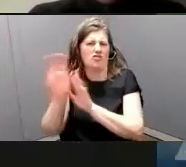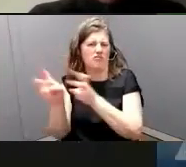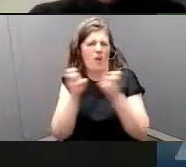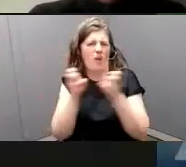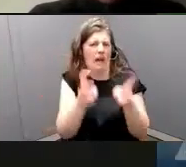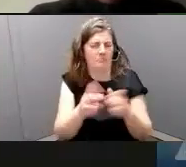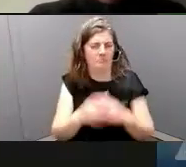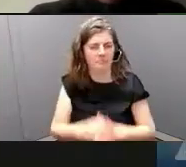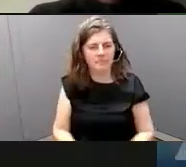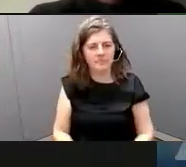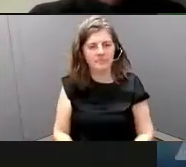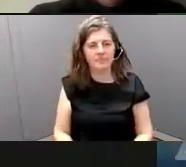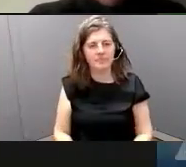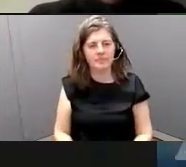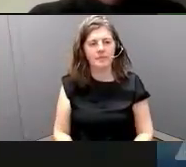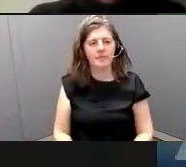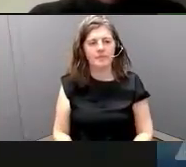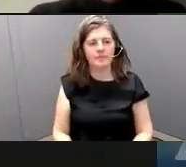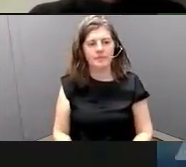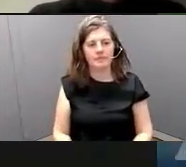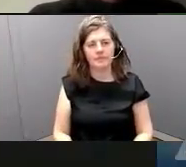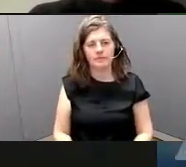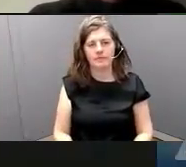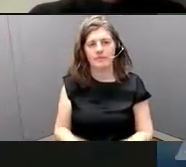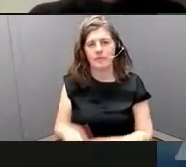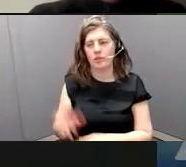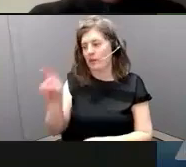that. Drag and drop.